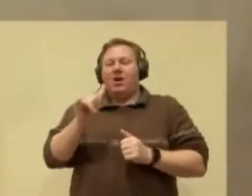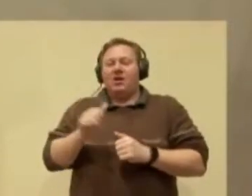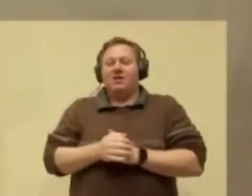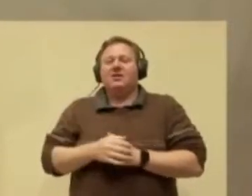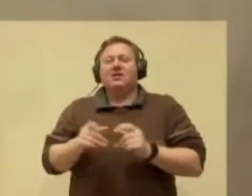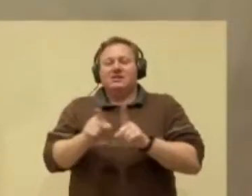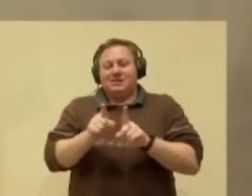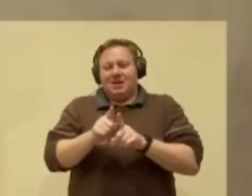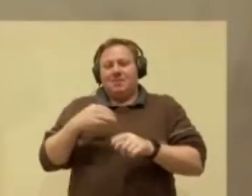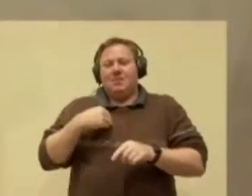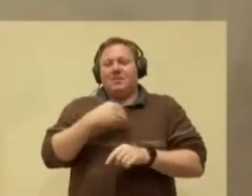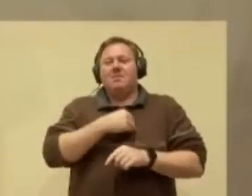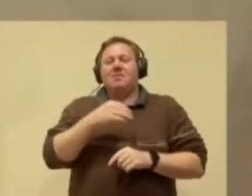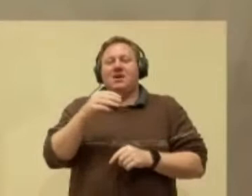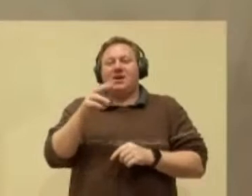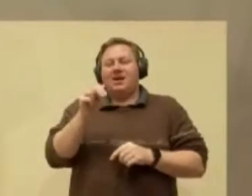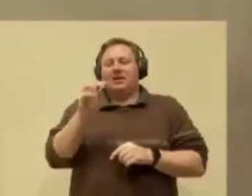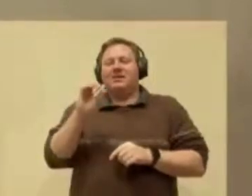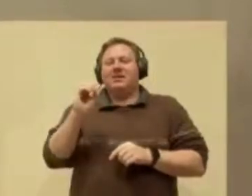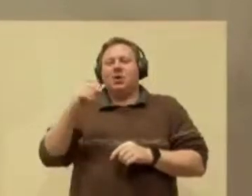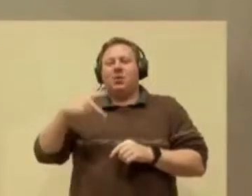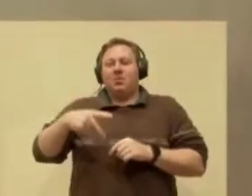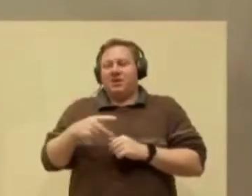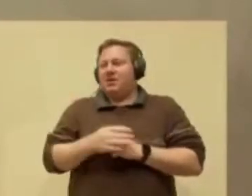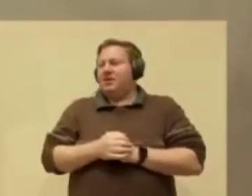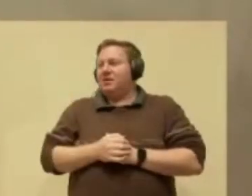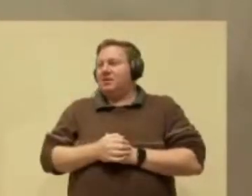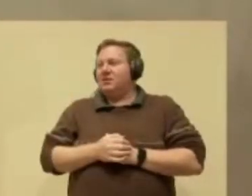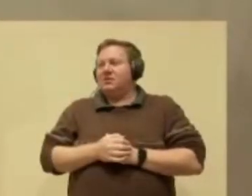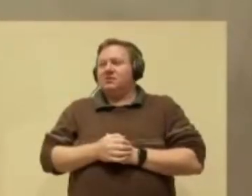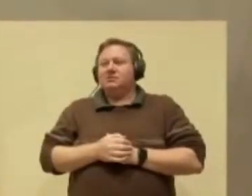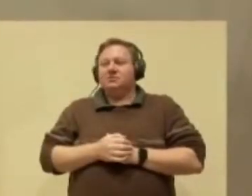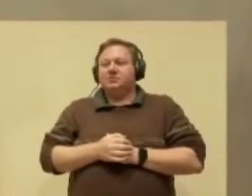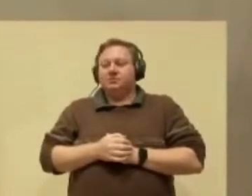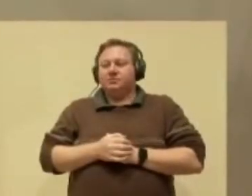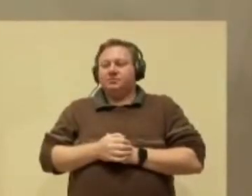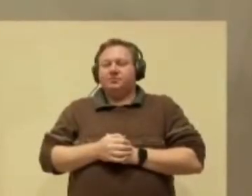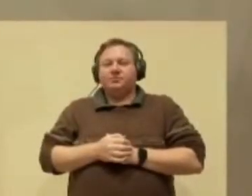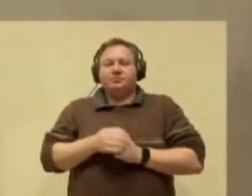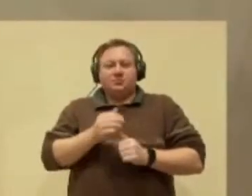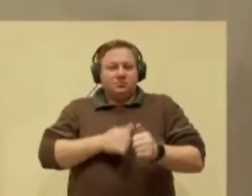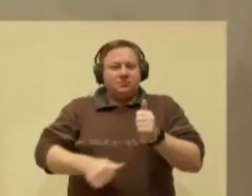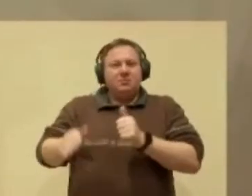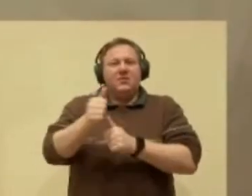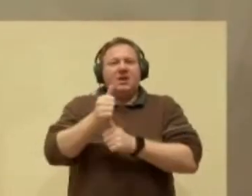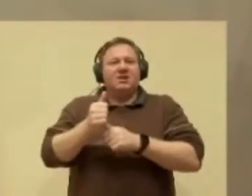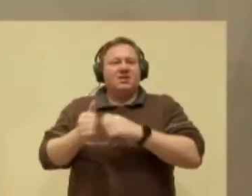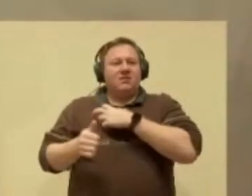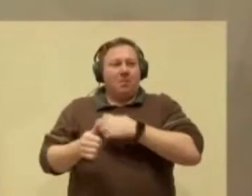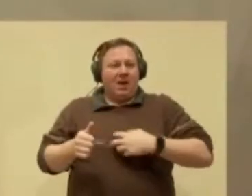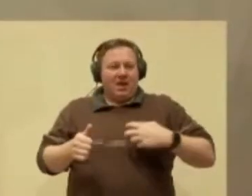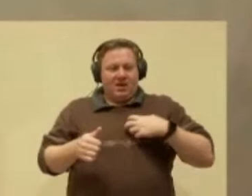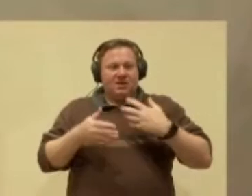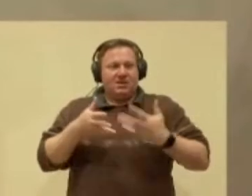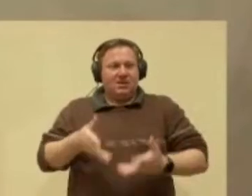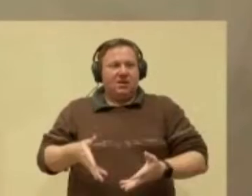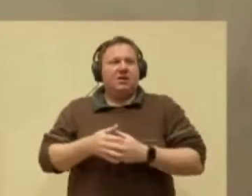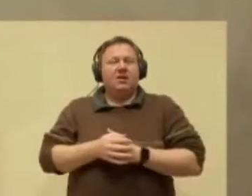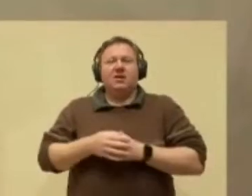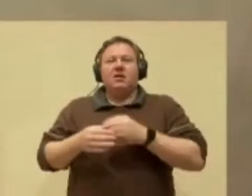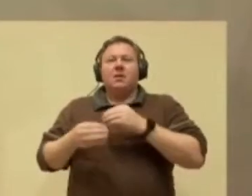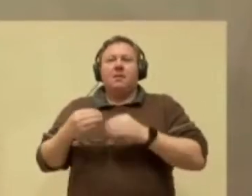of the national council of provinces to the executive mayors who are present here the members of the